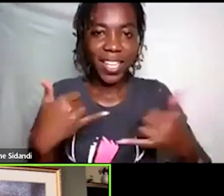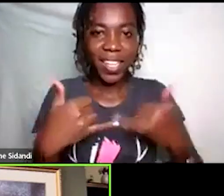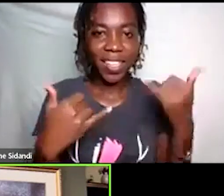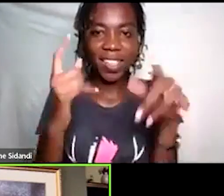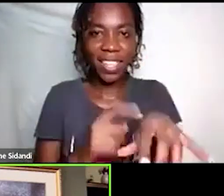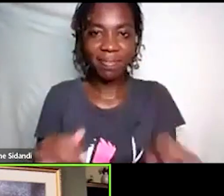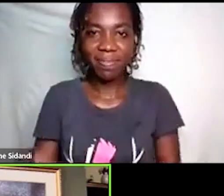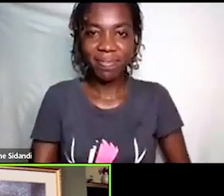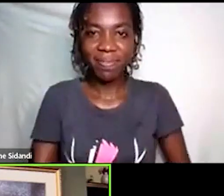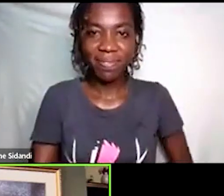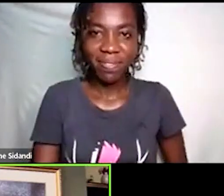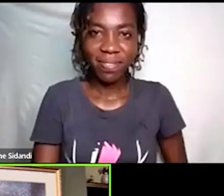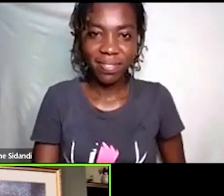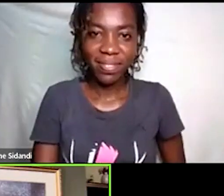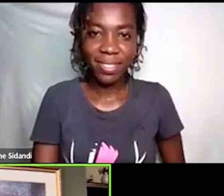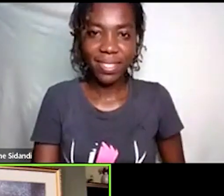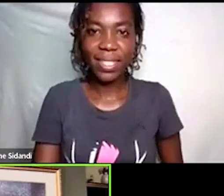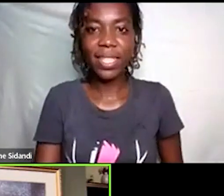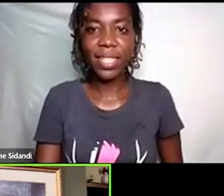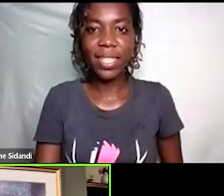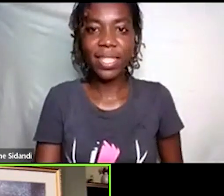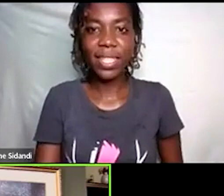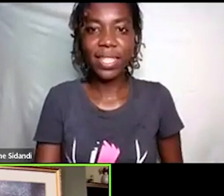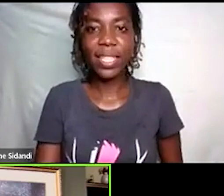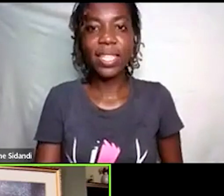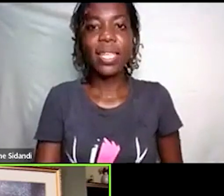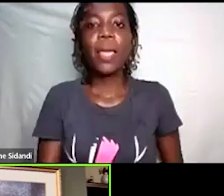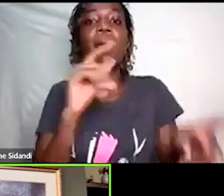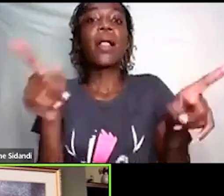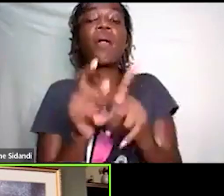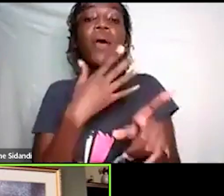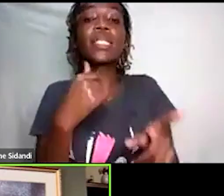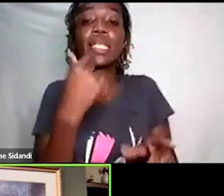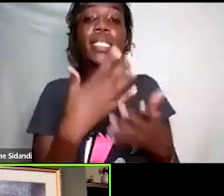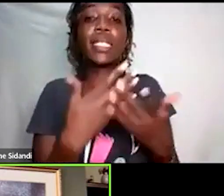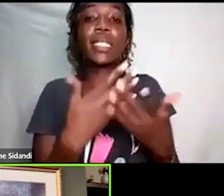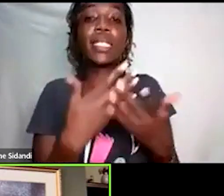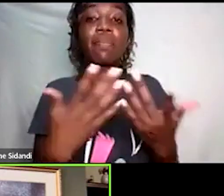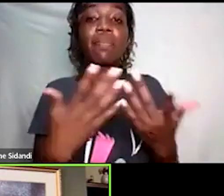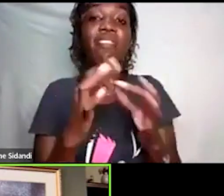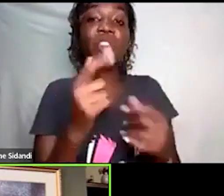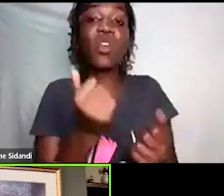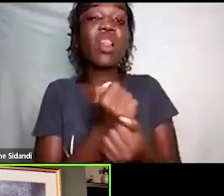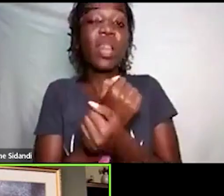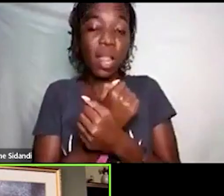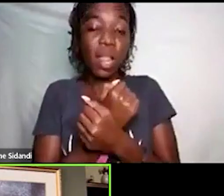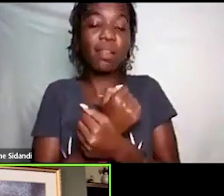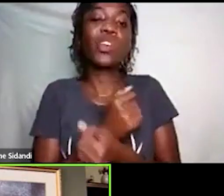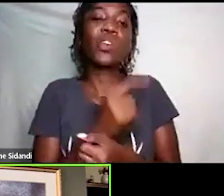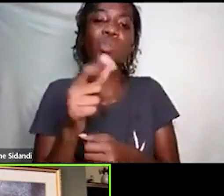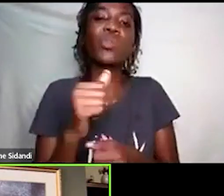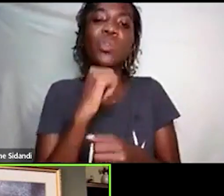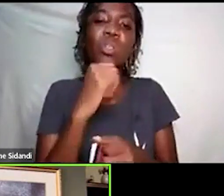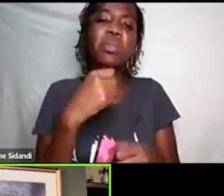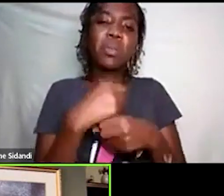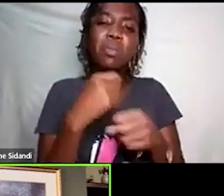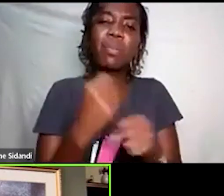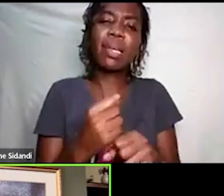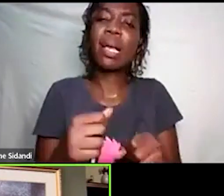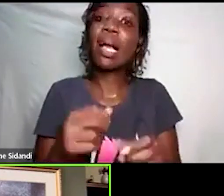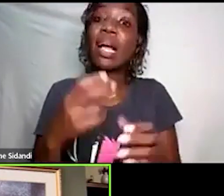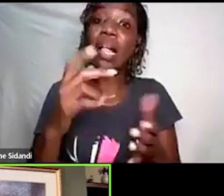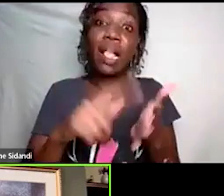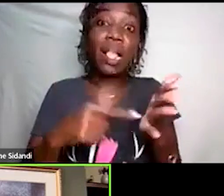Well, my brothers, I'll tell you what. If you fall in love, don't get them to the hive in the first night. Not a good